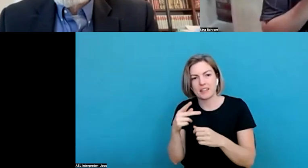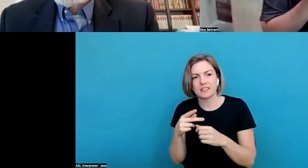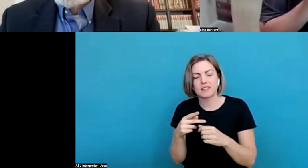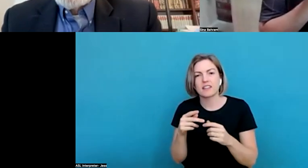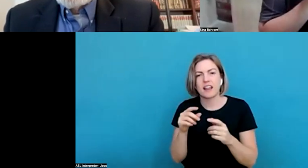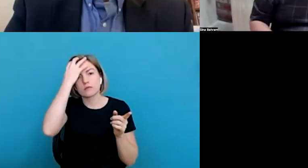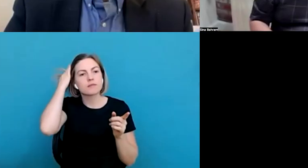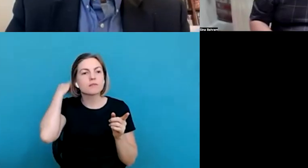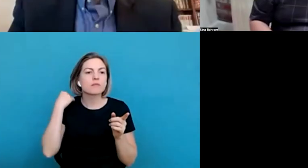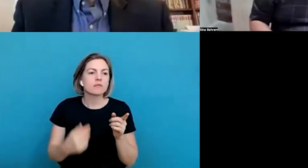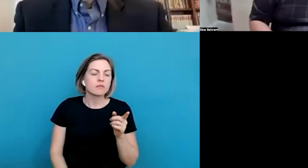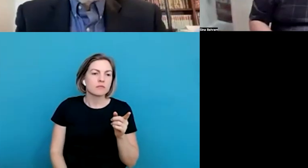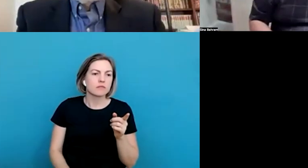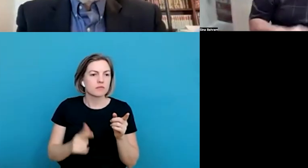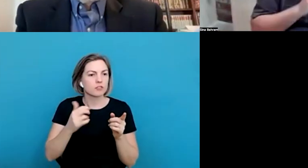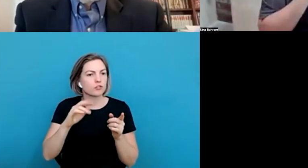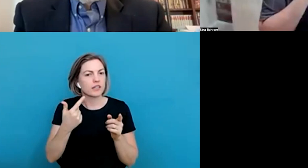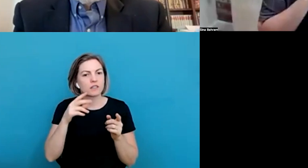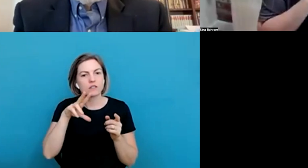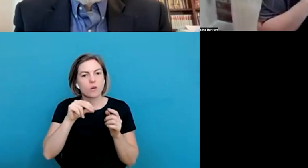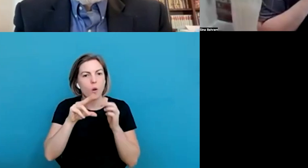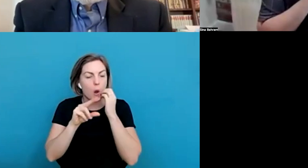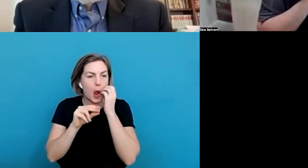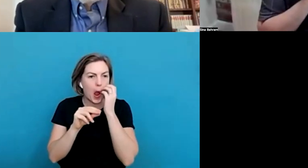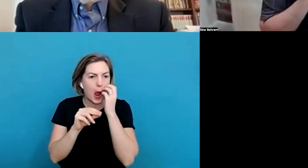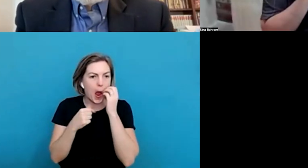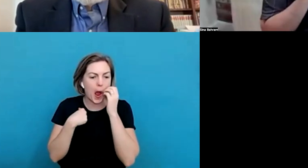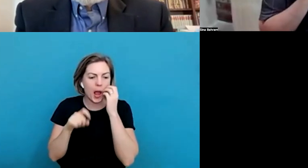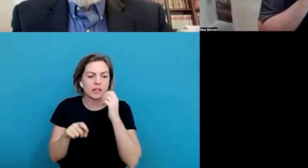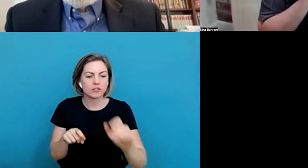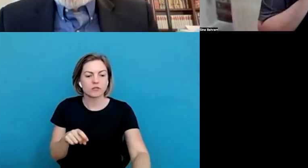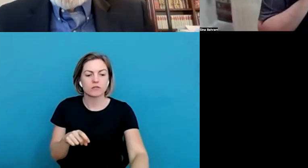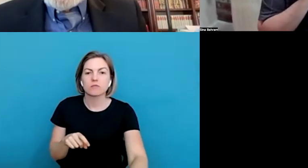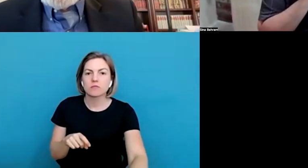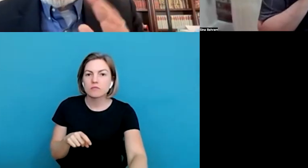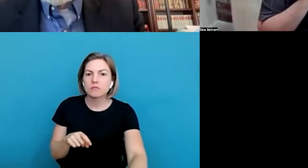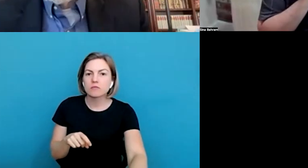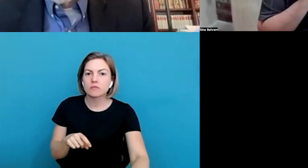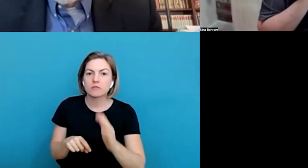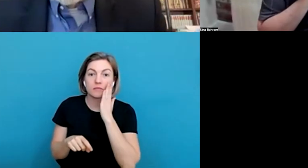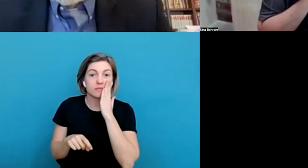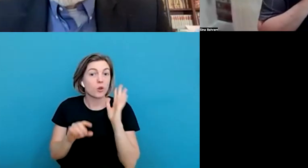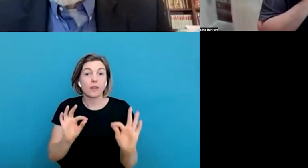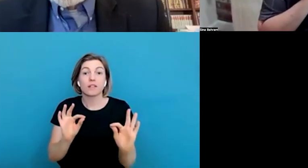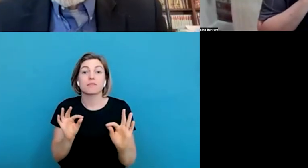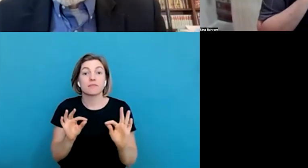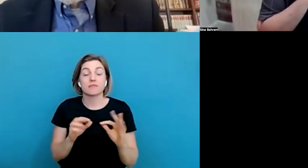angle? No, I need to, I think that's good.